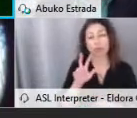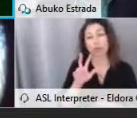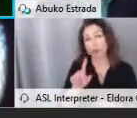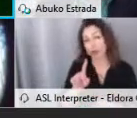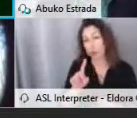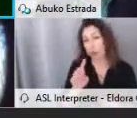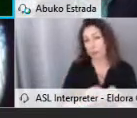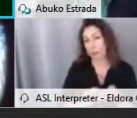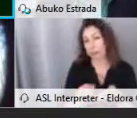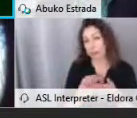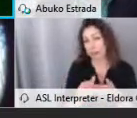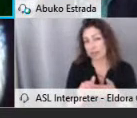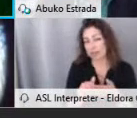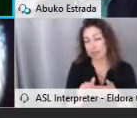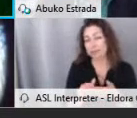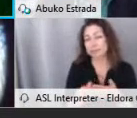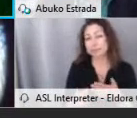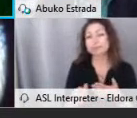million.